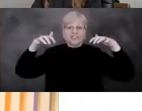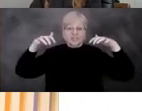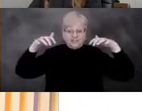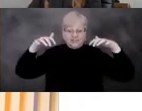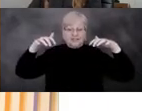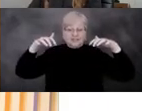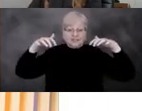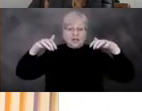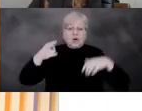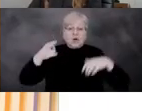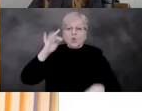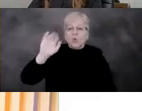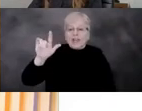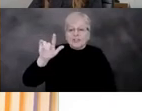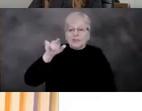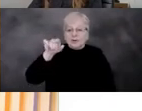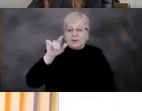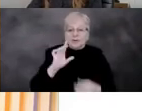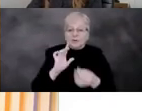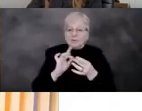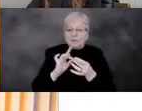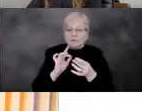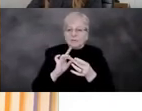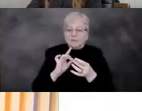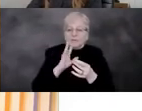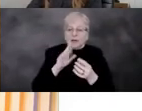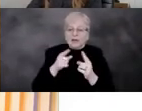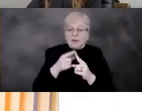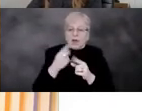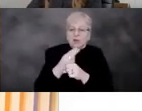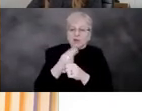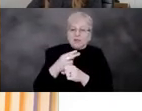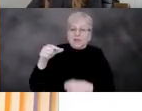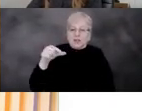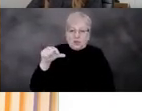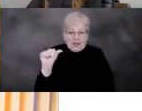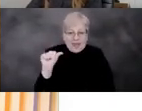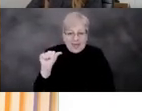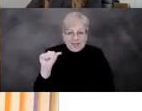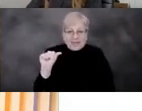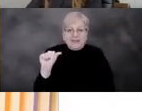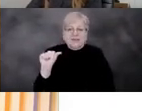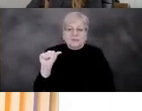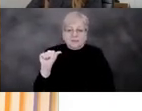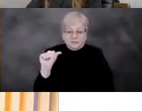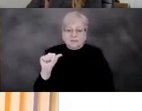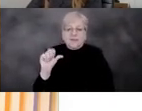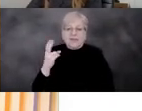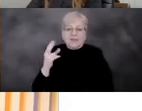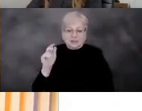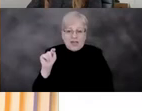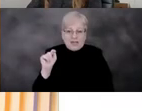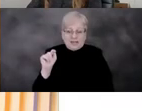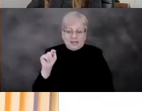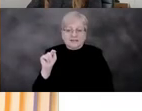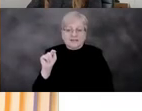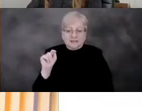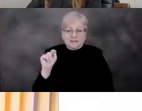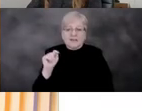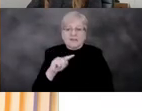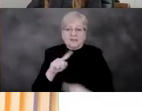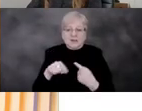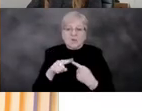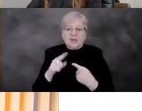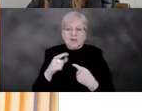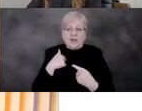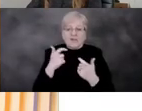uh, uh, Rachel, uh, mentioned using the Q and A and the chats and, uh, four large symposia, our